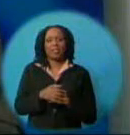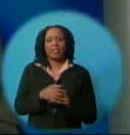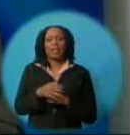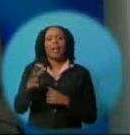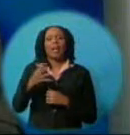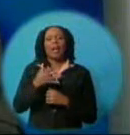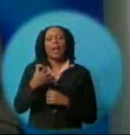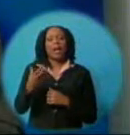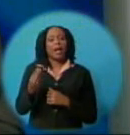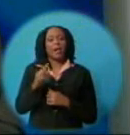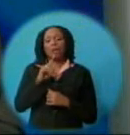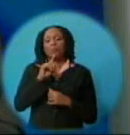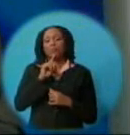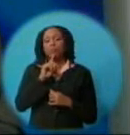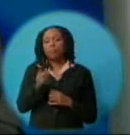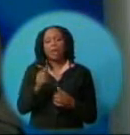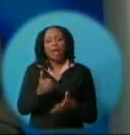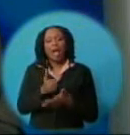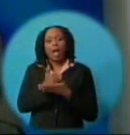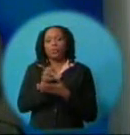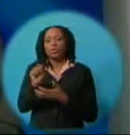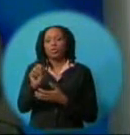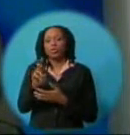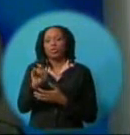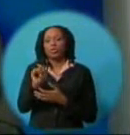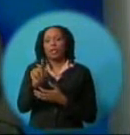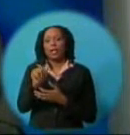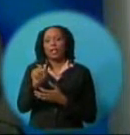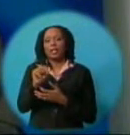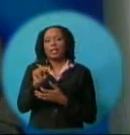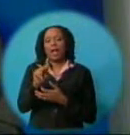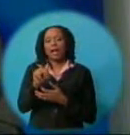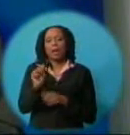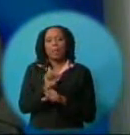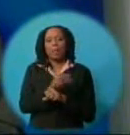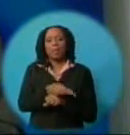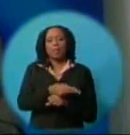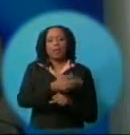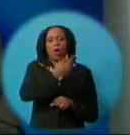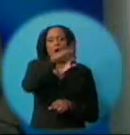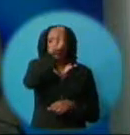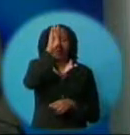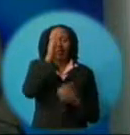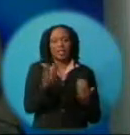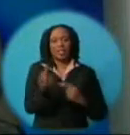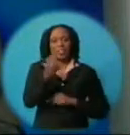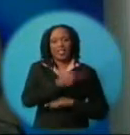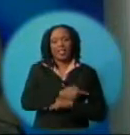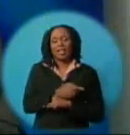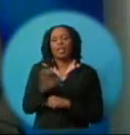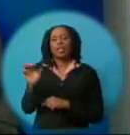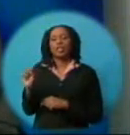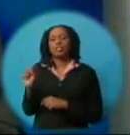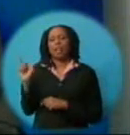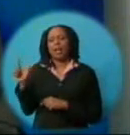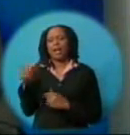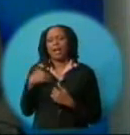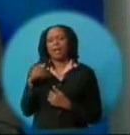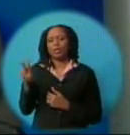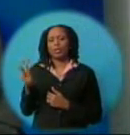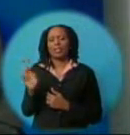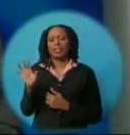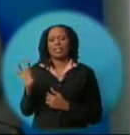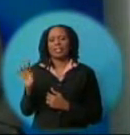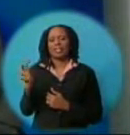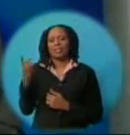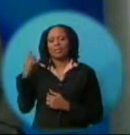kept the series alive as Sri Lanka compiled a comfortable 78-run victory over Australia in Hambantota today. Scorers